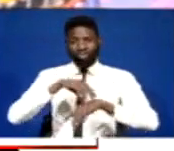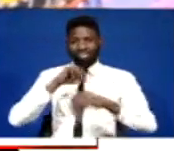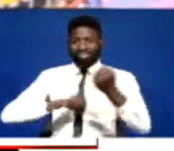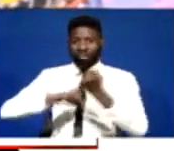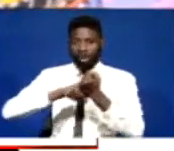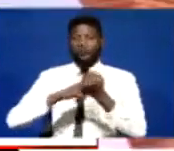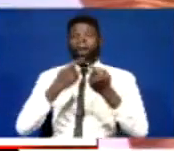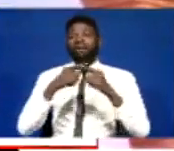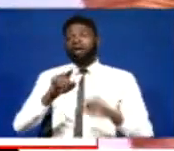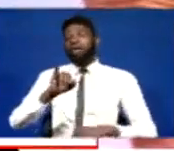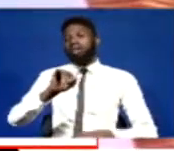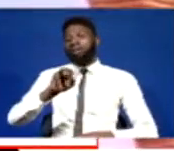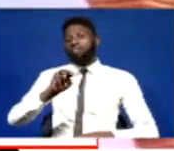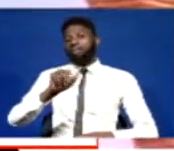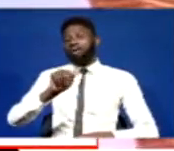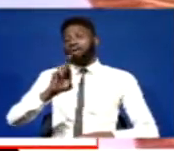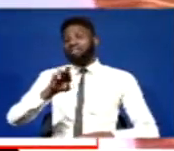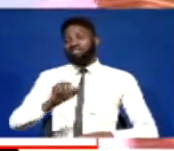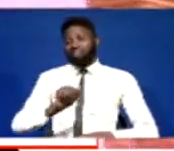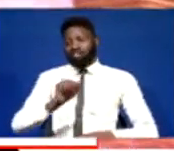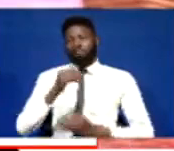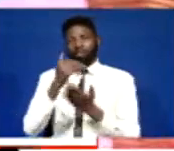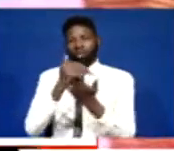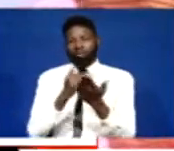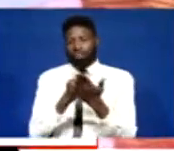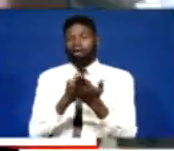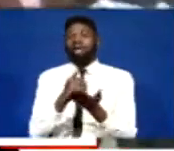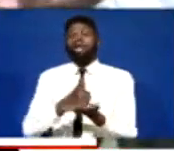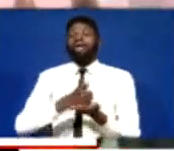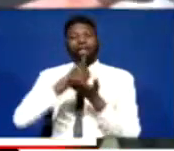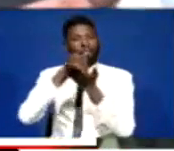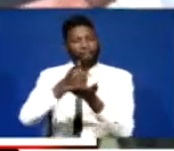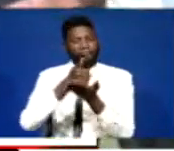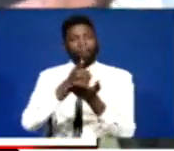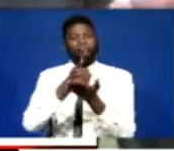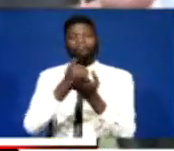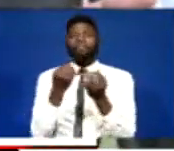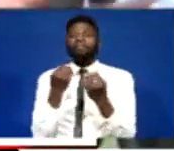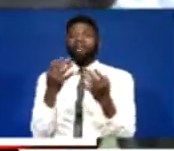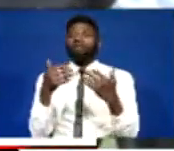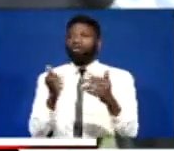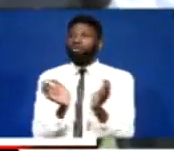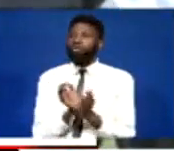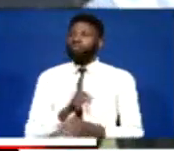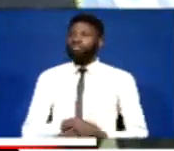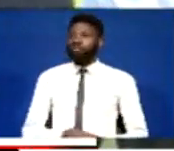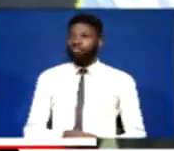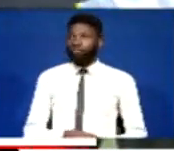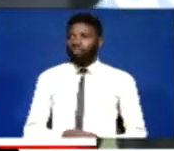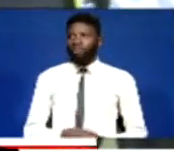program has been able to build resilience among the various pastoral communities. Going to peace building and conflict resolution in this